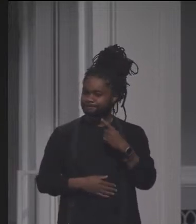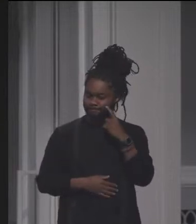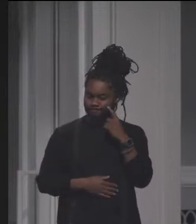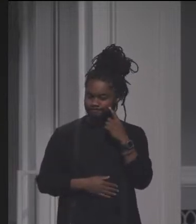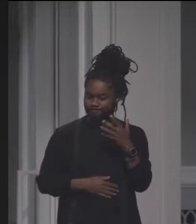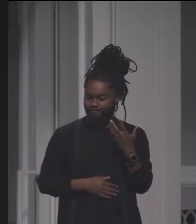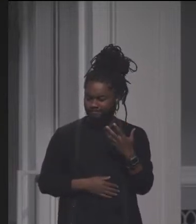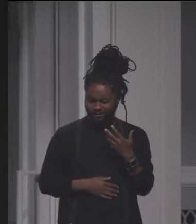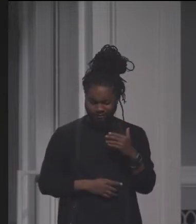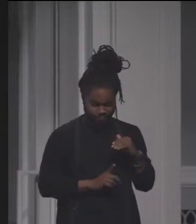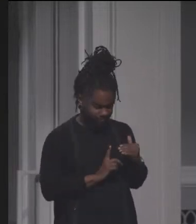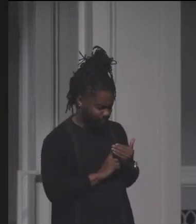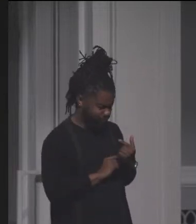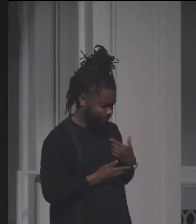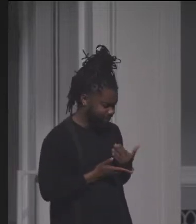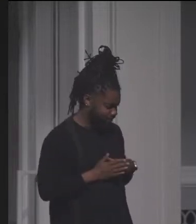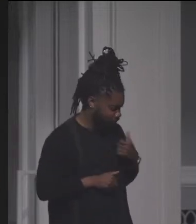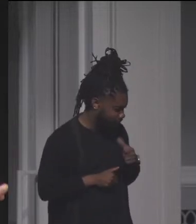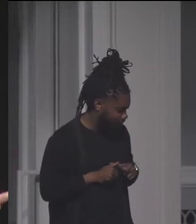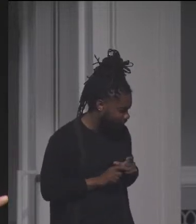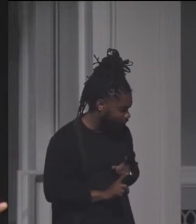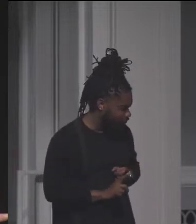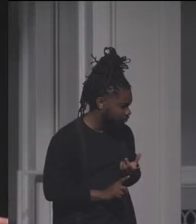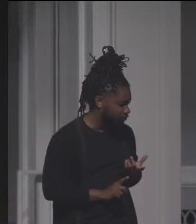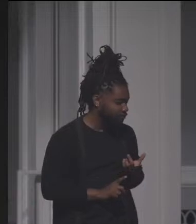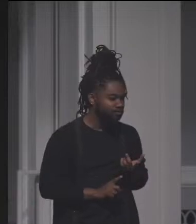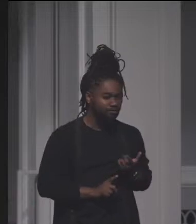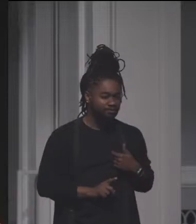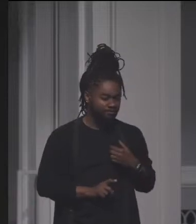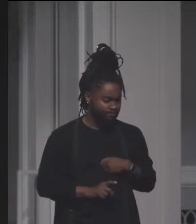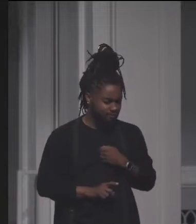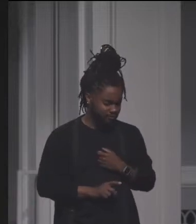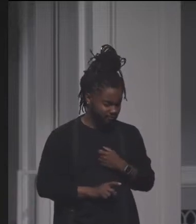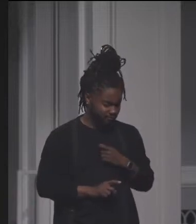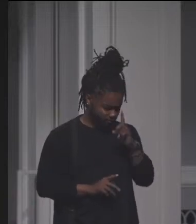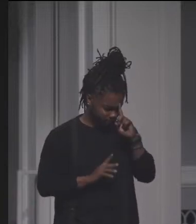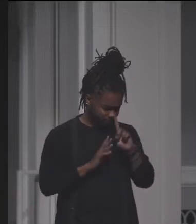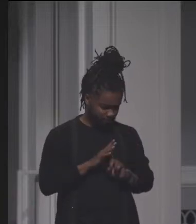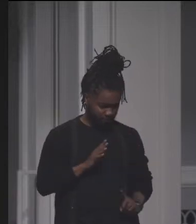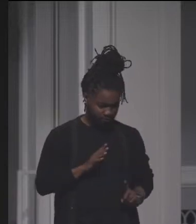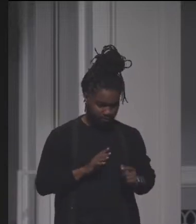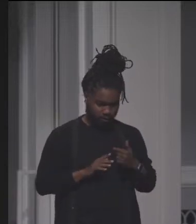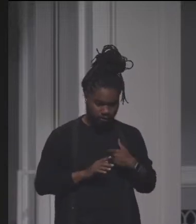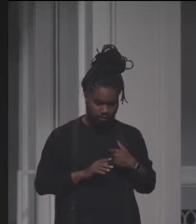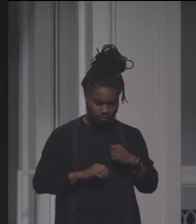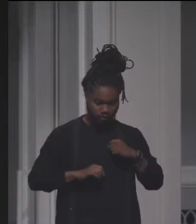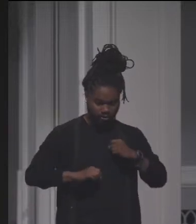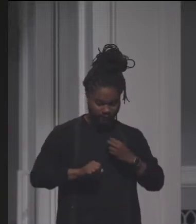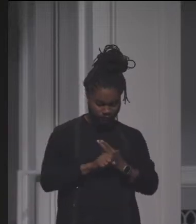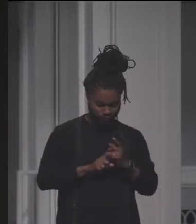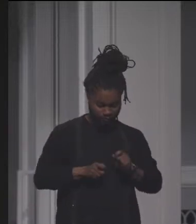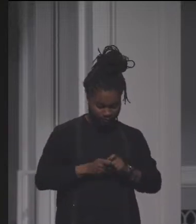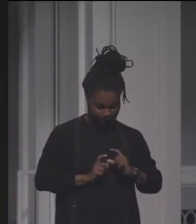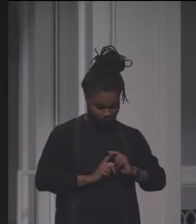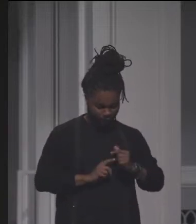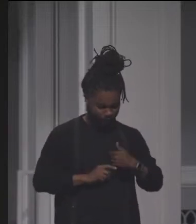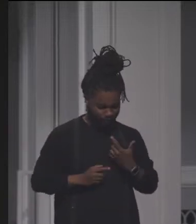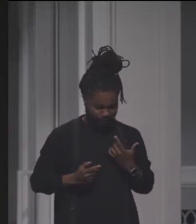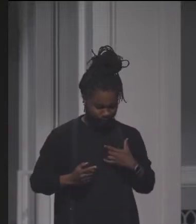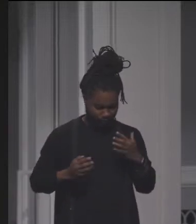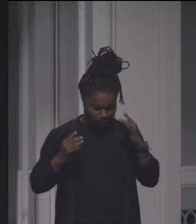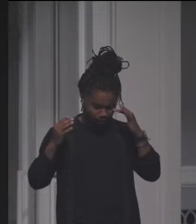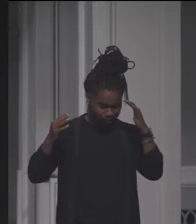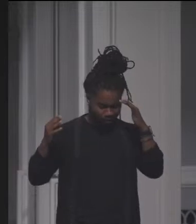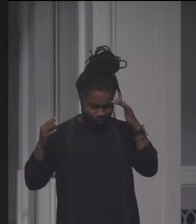remind me what we're talking about again. I'm sorry, I just got... It's resisting using certain words. It kind of takes up all